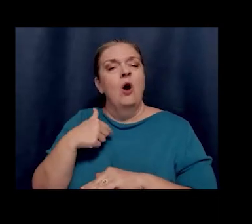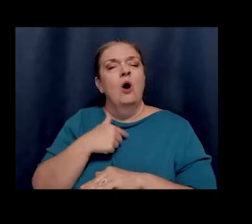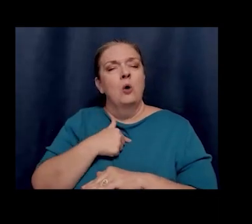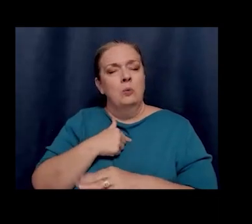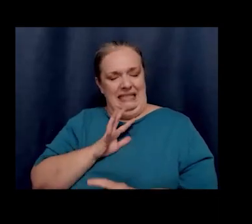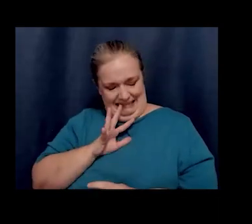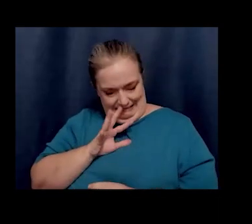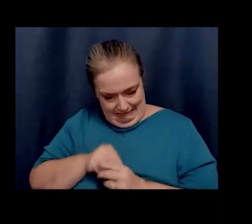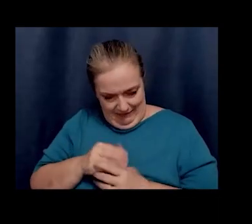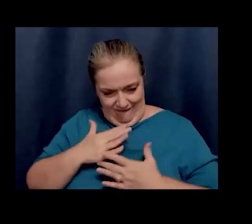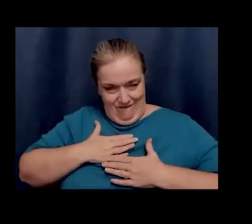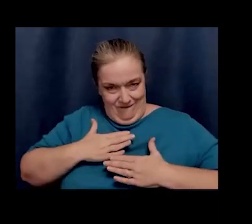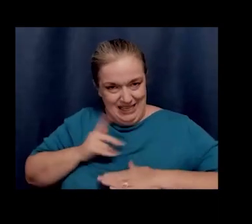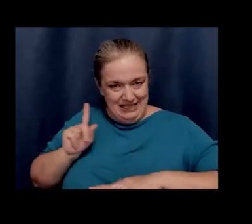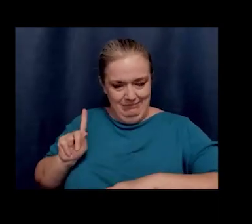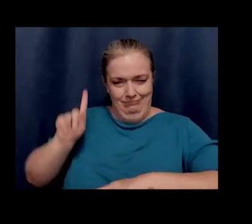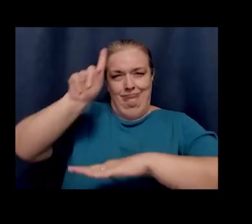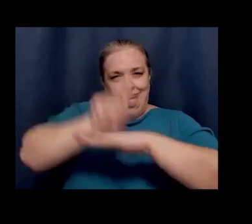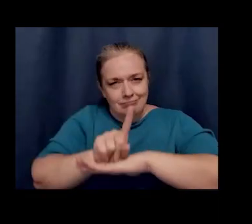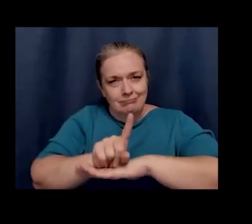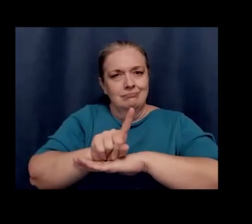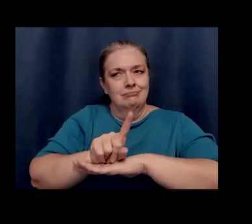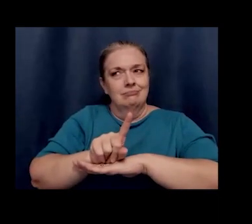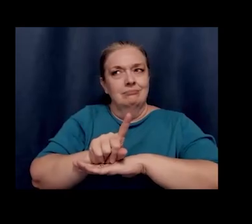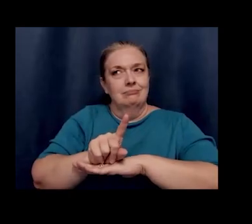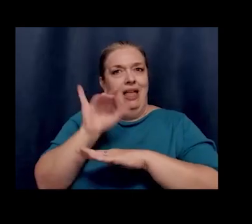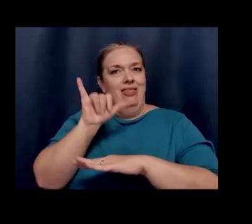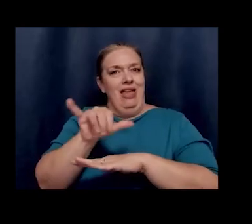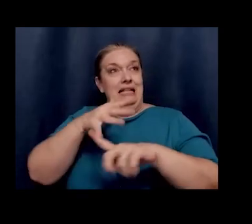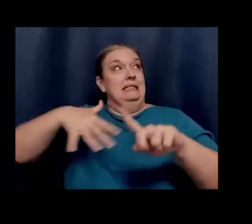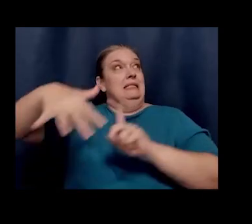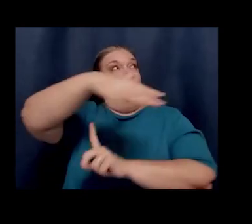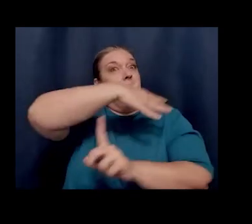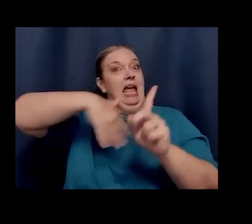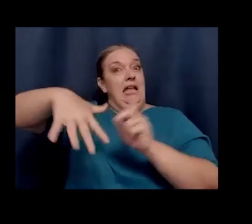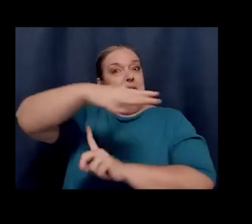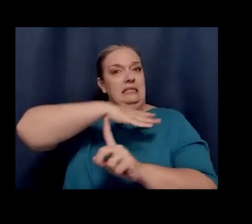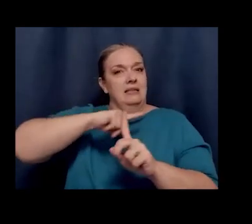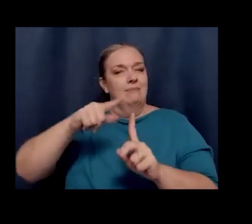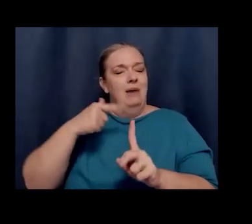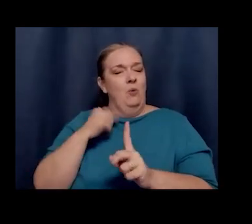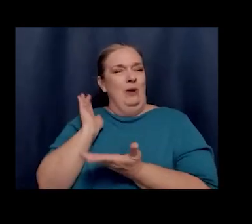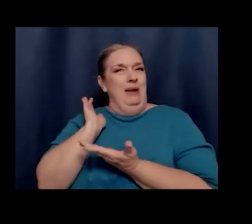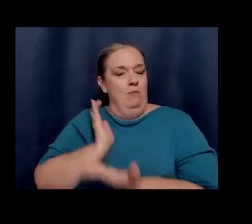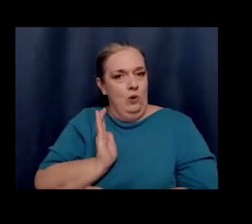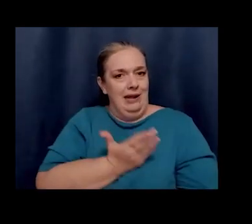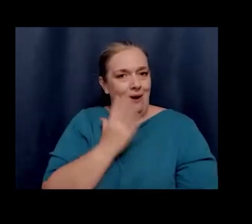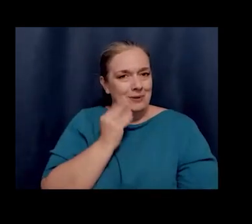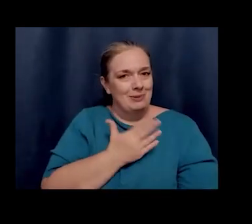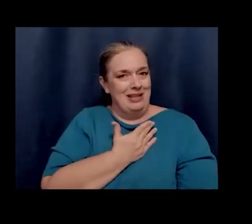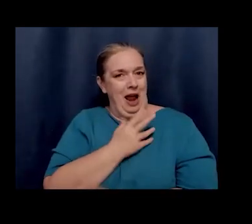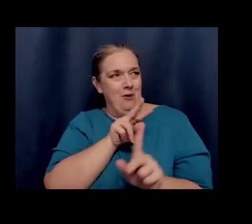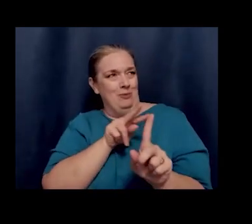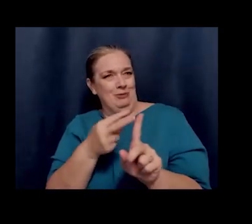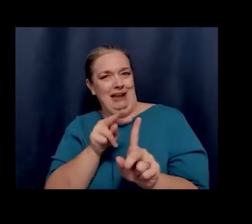inhabit them, bringing together our perspectives and experience. I like to say it's a conversation that happens, while also